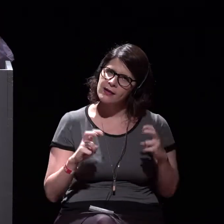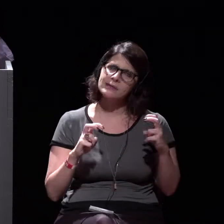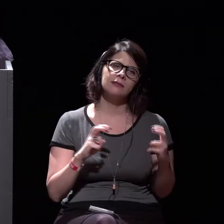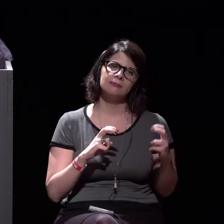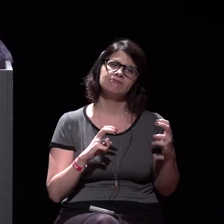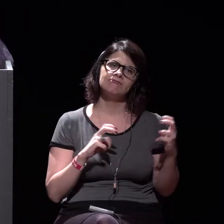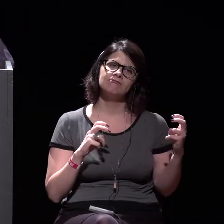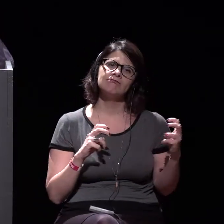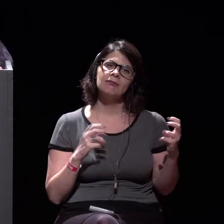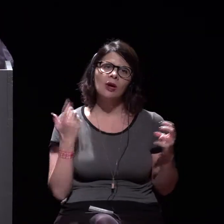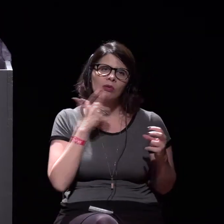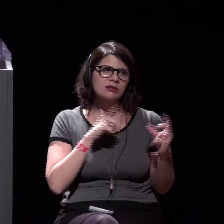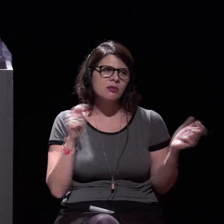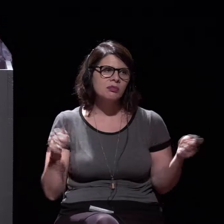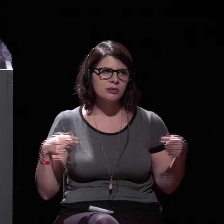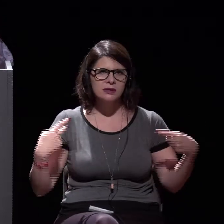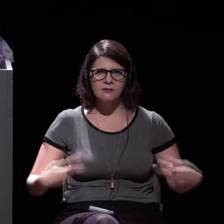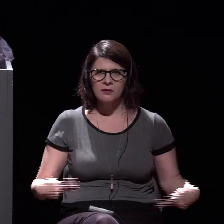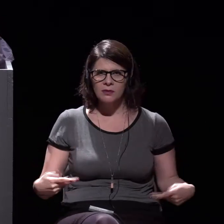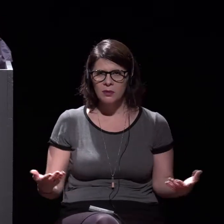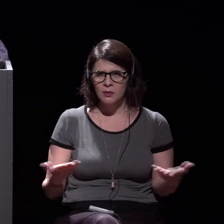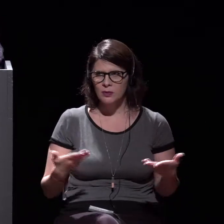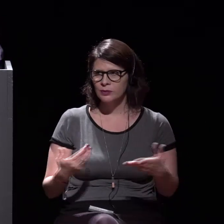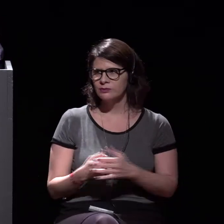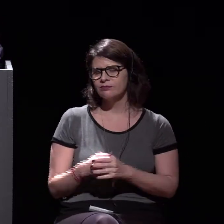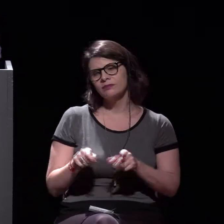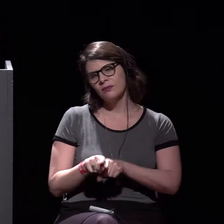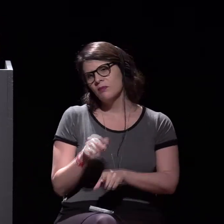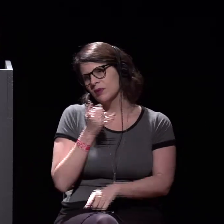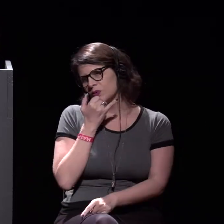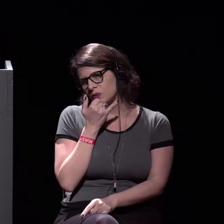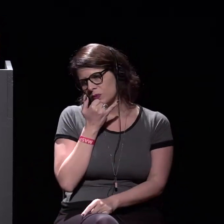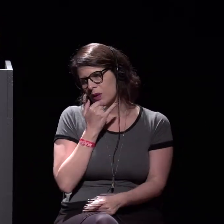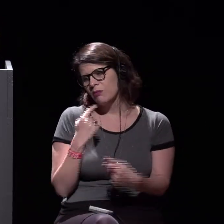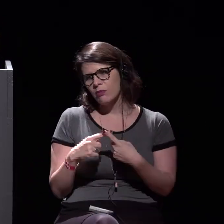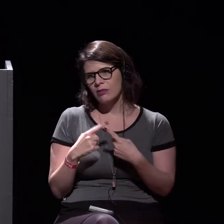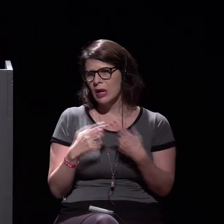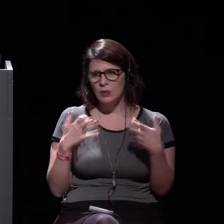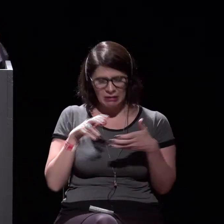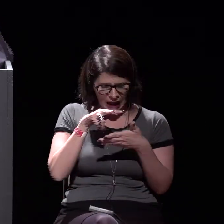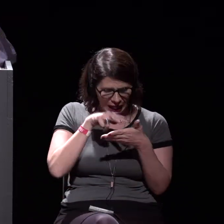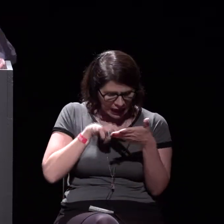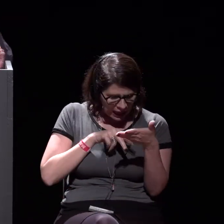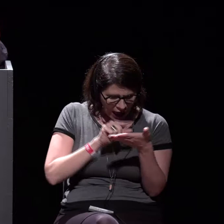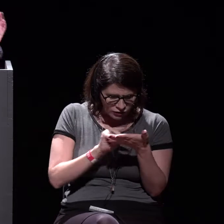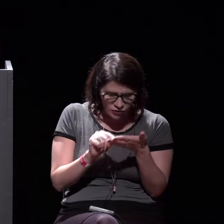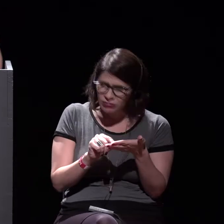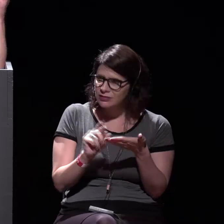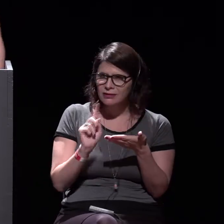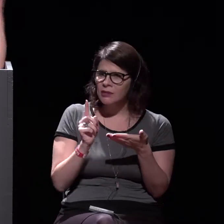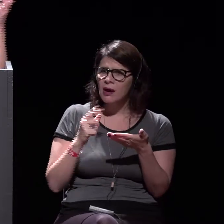Apologies also, I wasn't planning to read any part of this, but I have just landed on a plane this morning and I am exhausted,